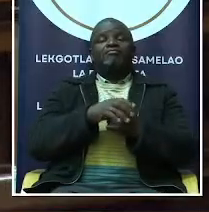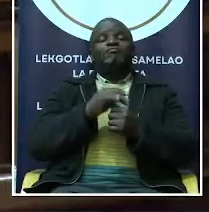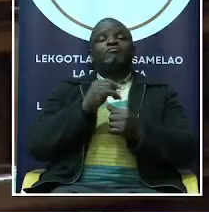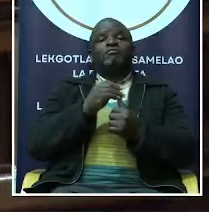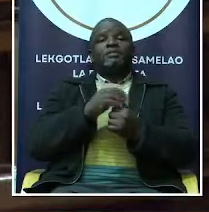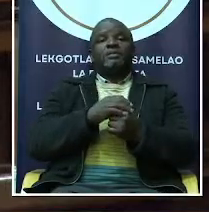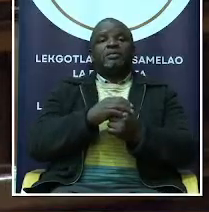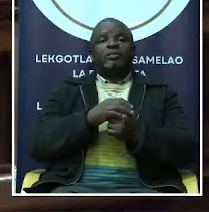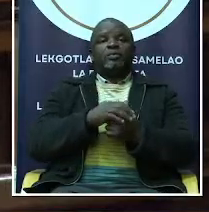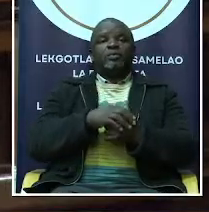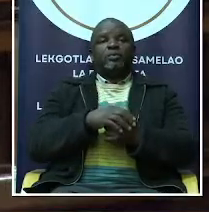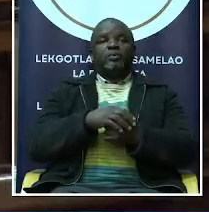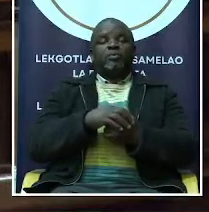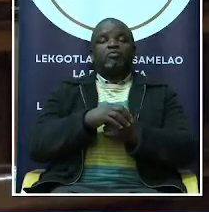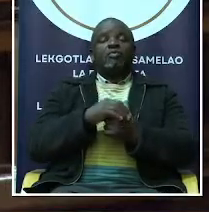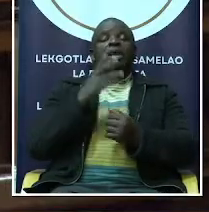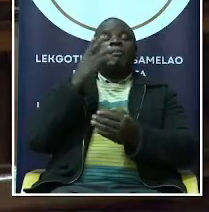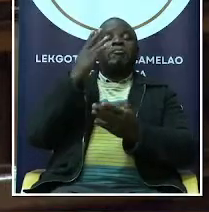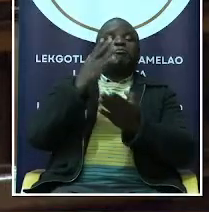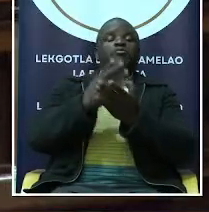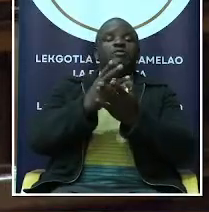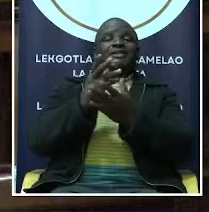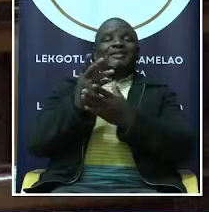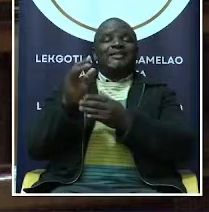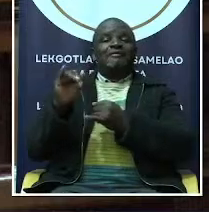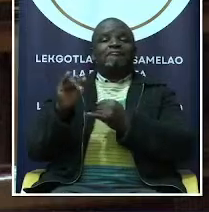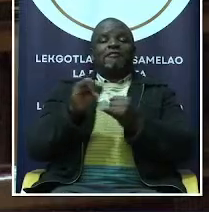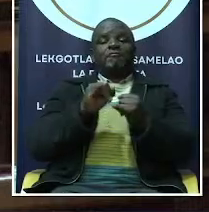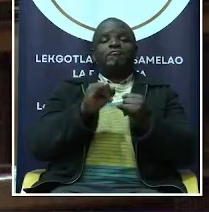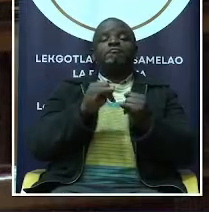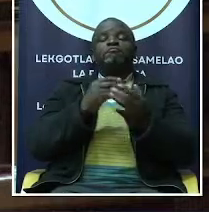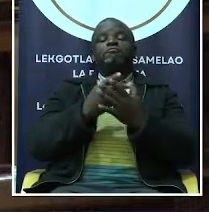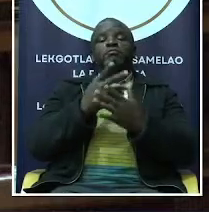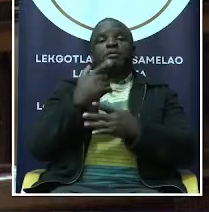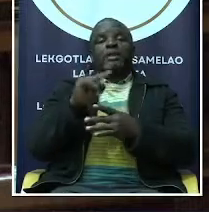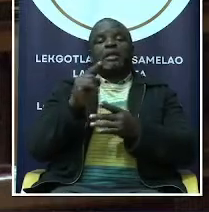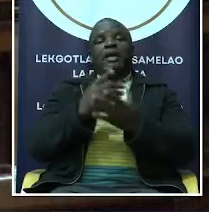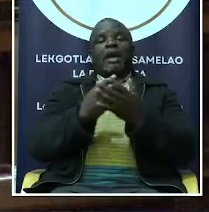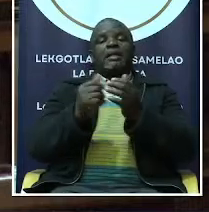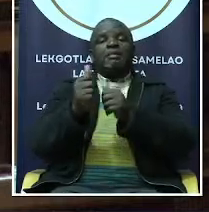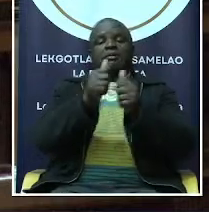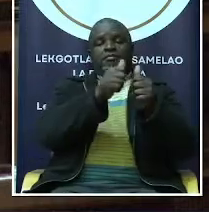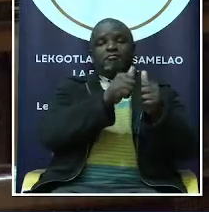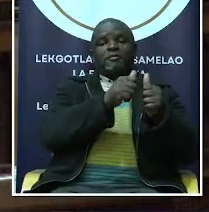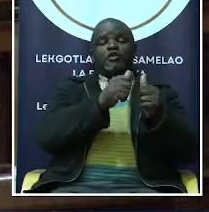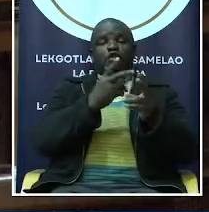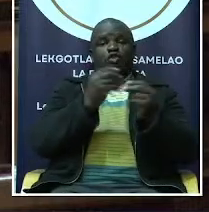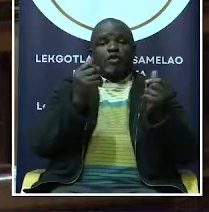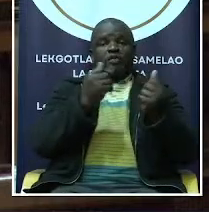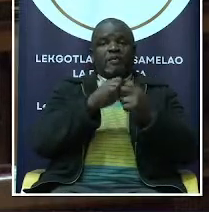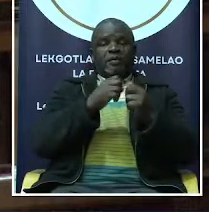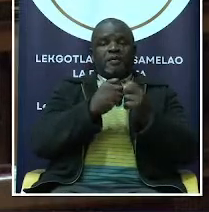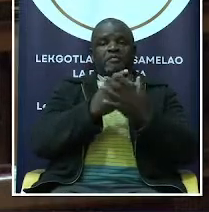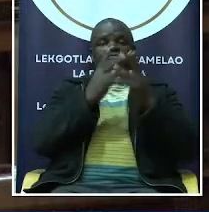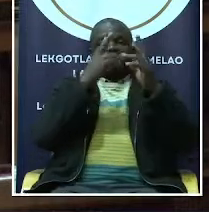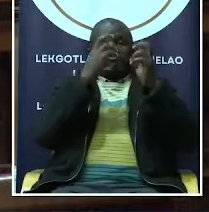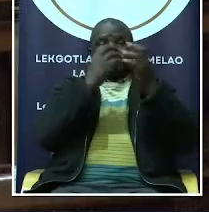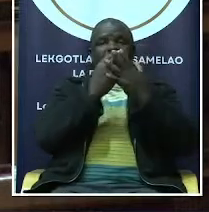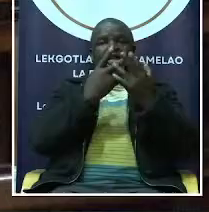ensure that it invites the necessary stakeholders to fix that dire situation that is happening